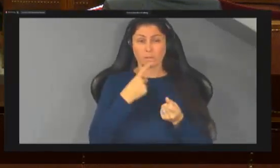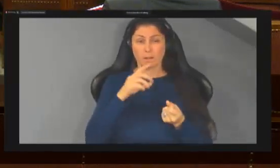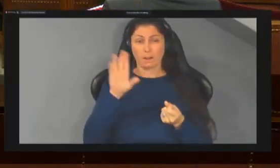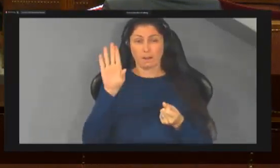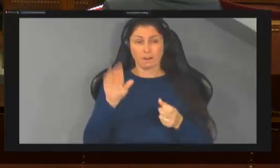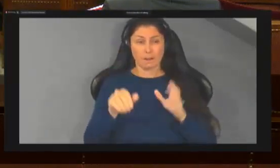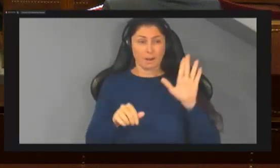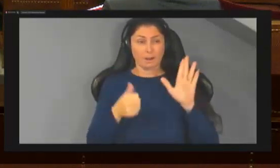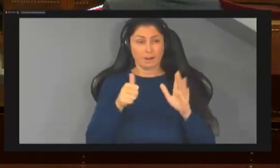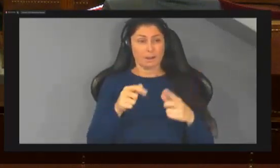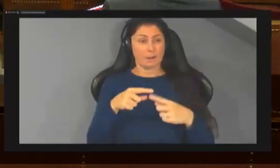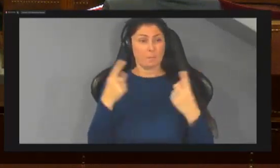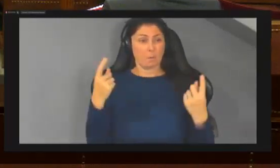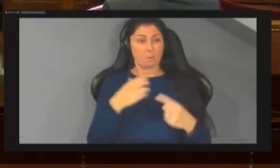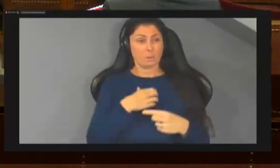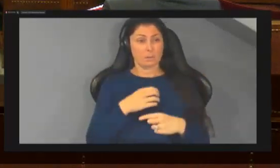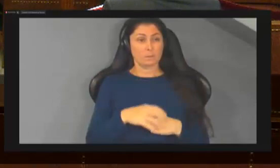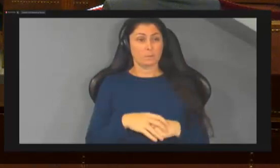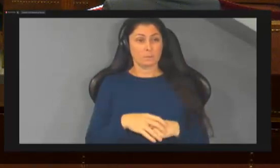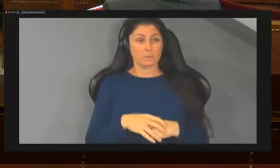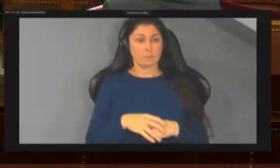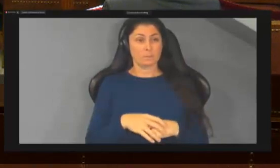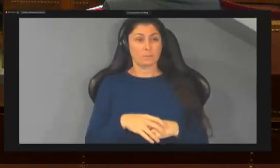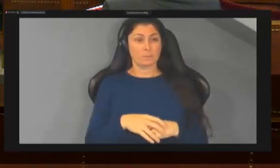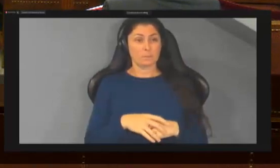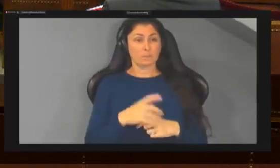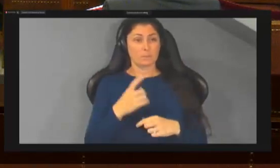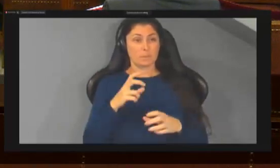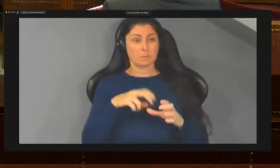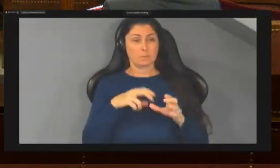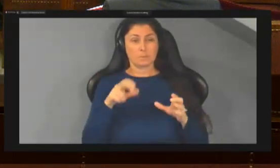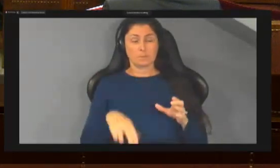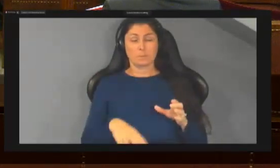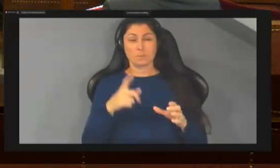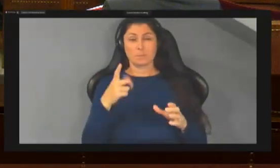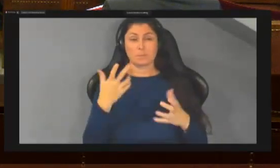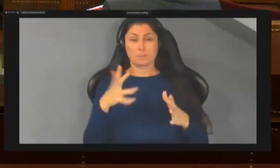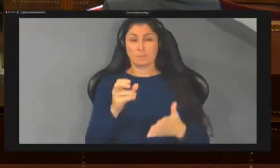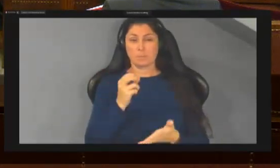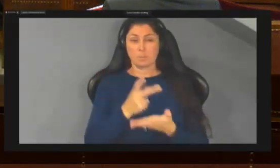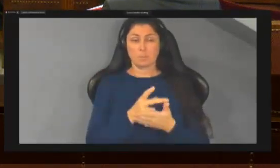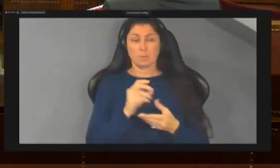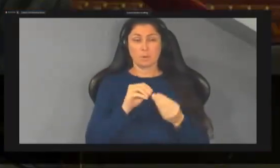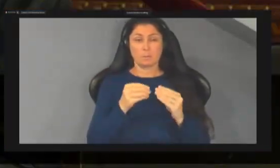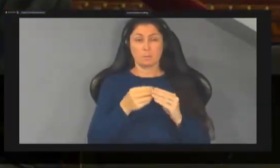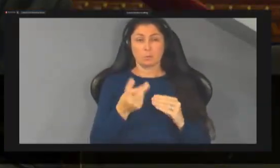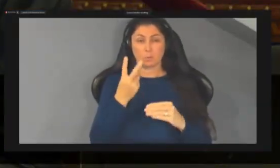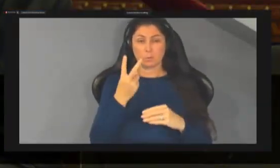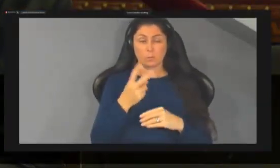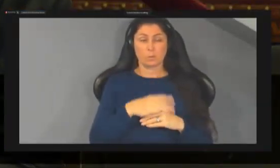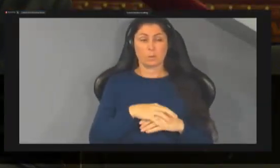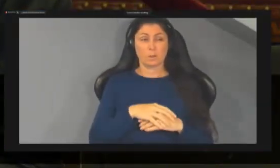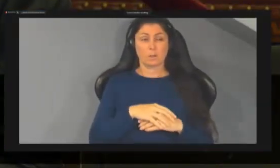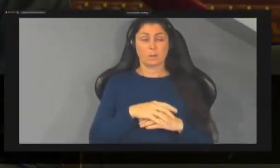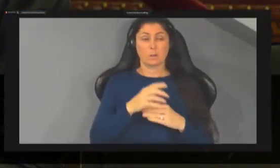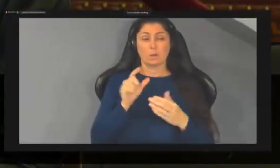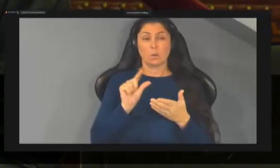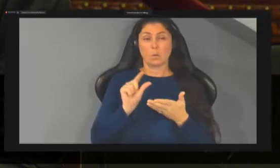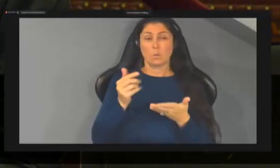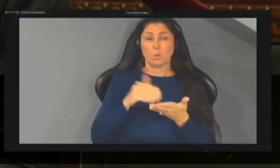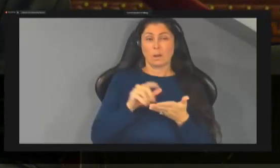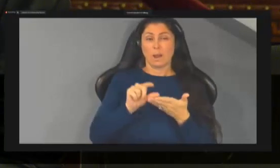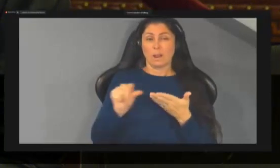Any opposed? Abstain. One abstention. Capital Amendment 1 has been approved. Number 2. Number 2 reallocates